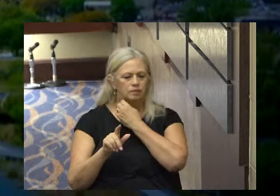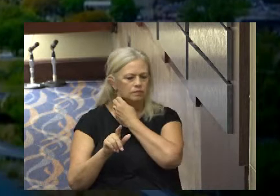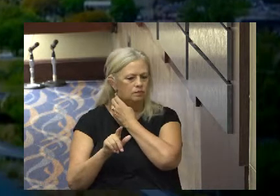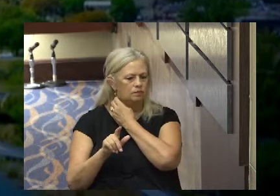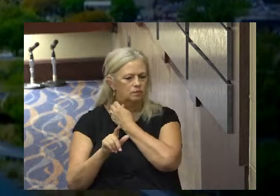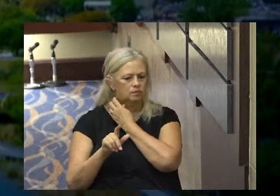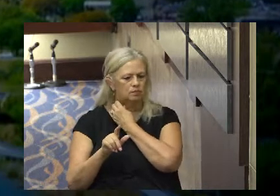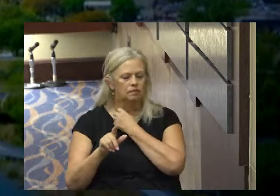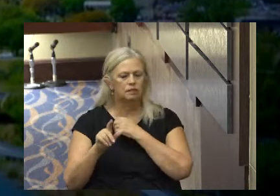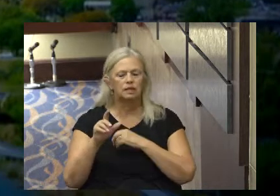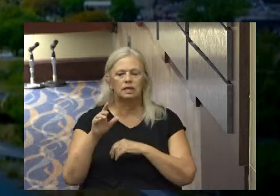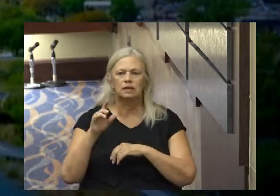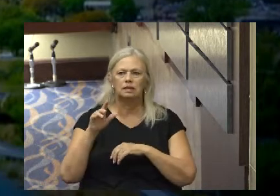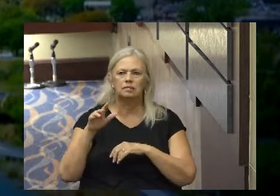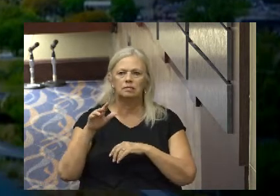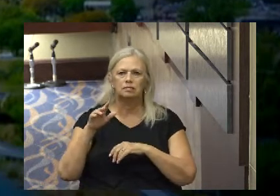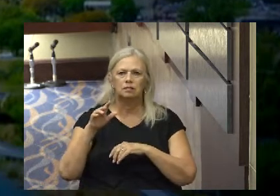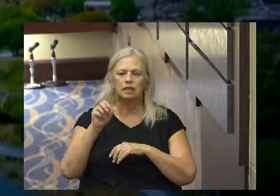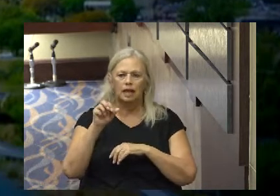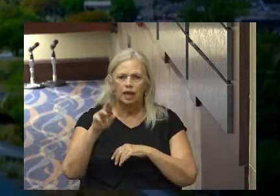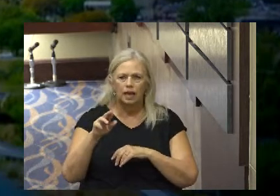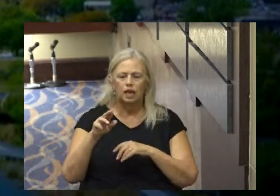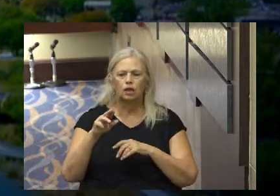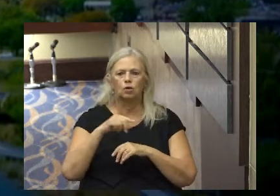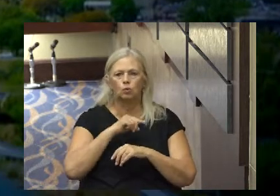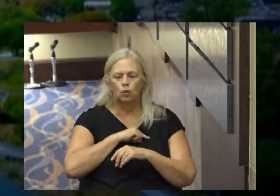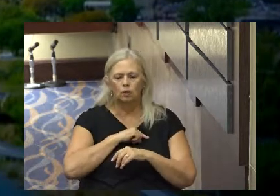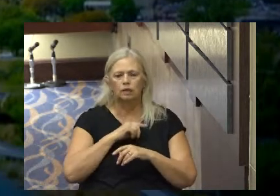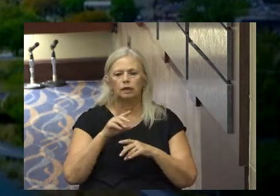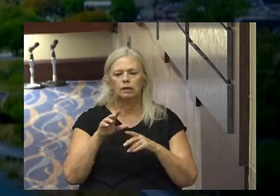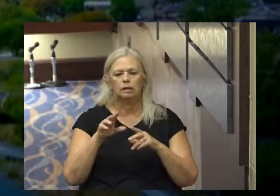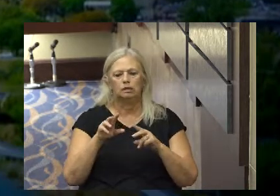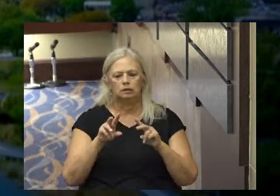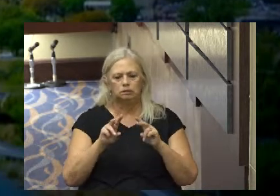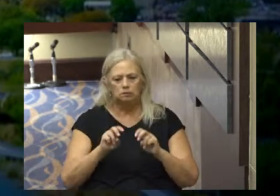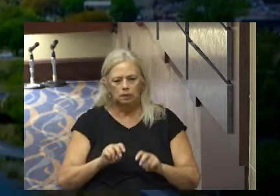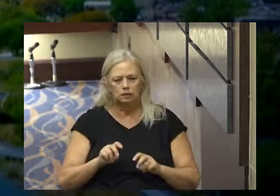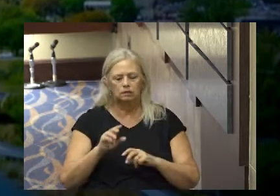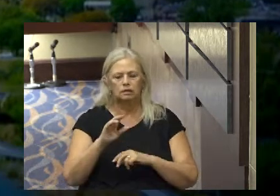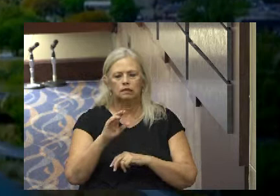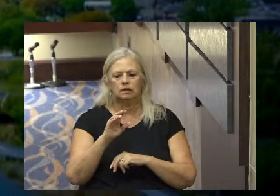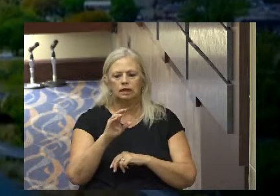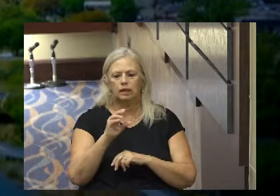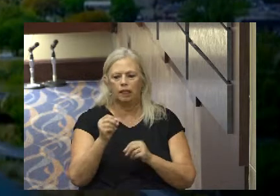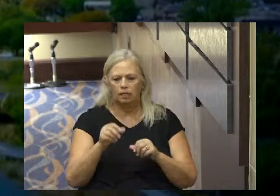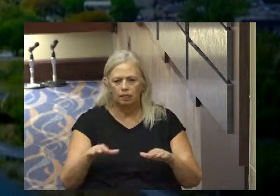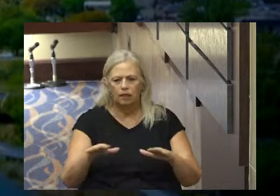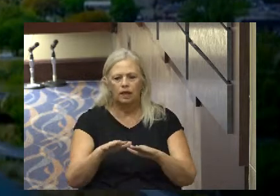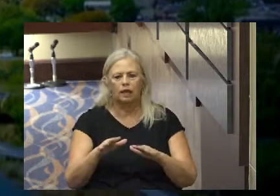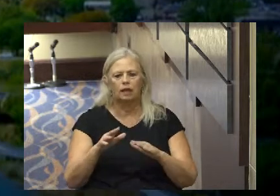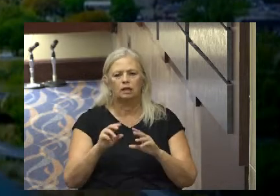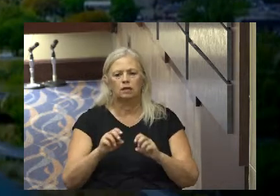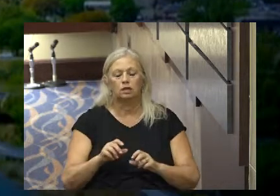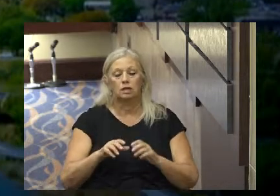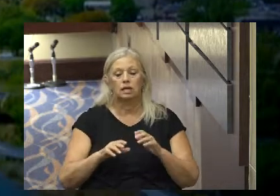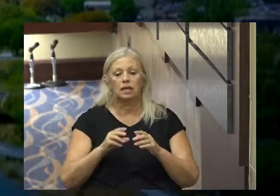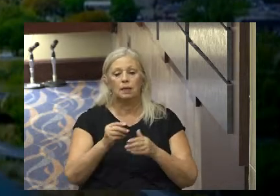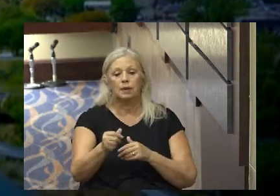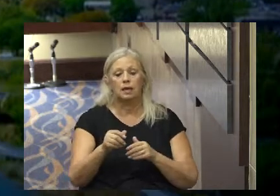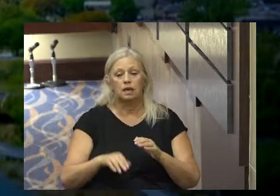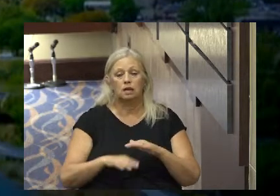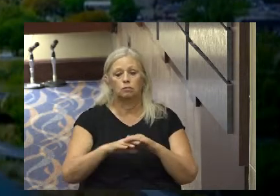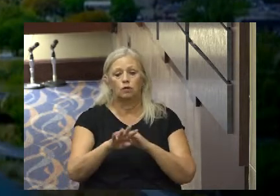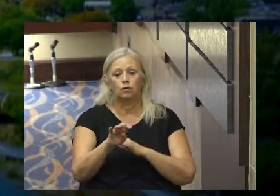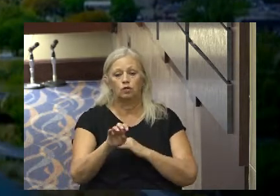quality monitoring, groundwater monitoring, and additional services at the landfill. They'll be paid up to